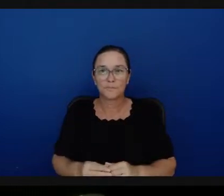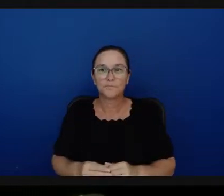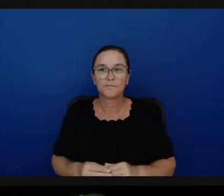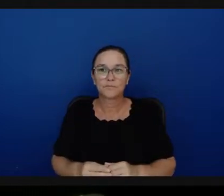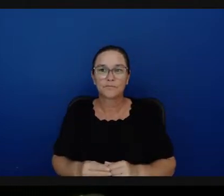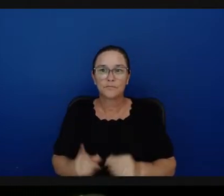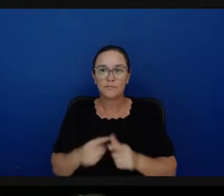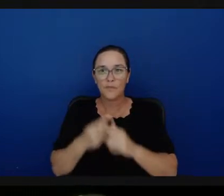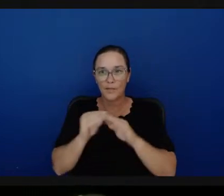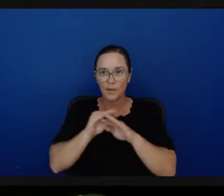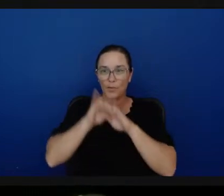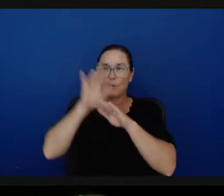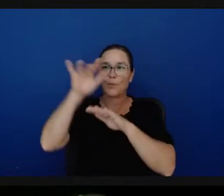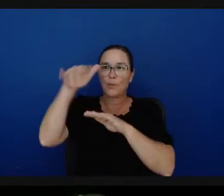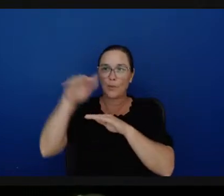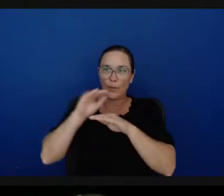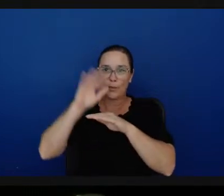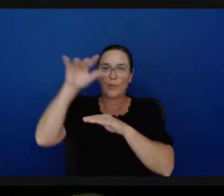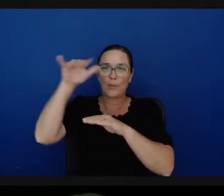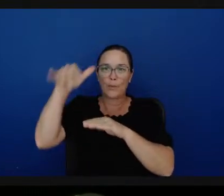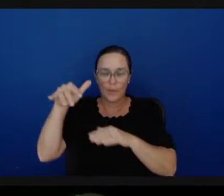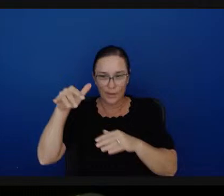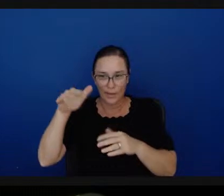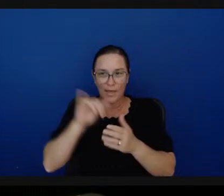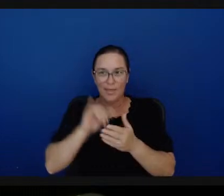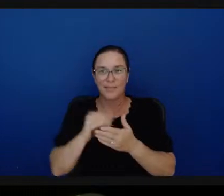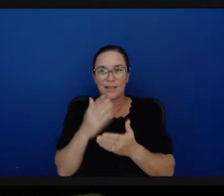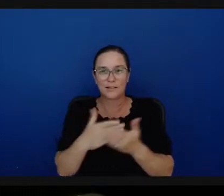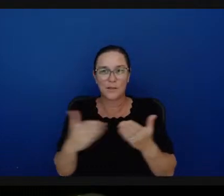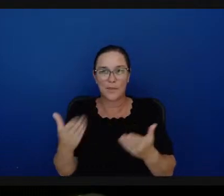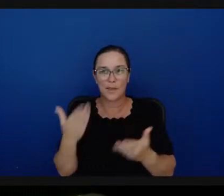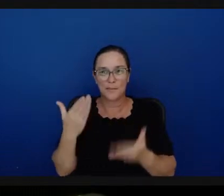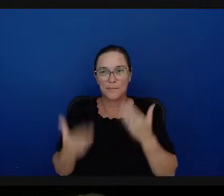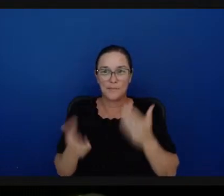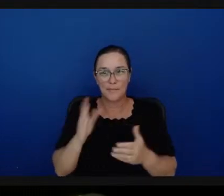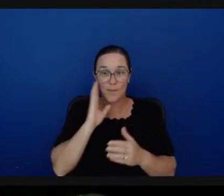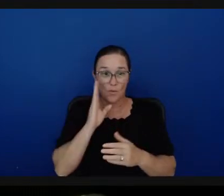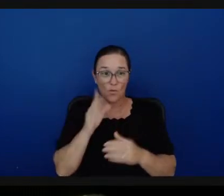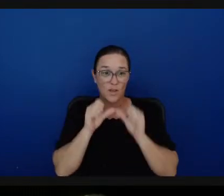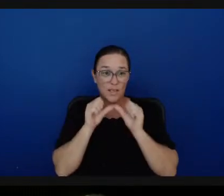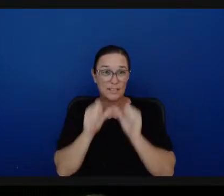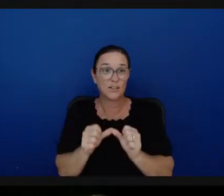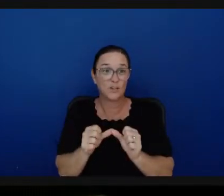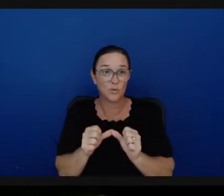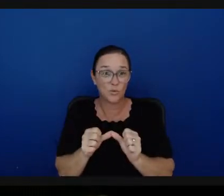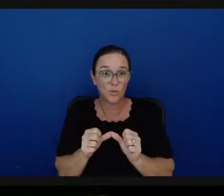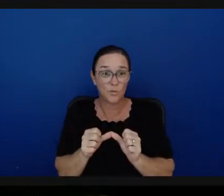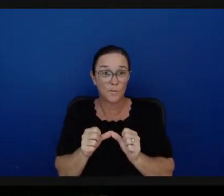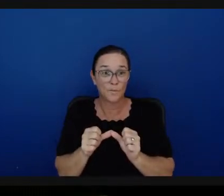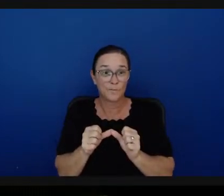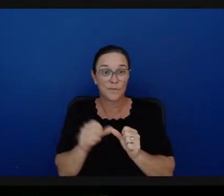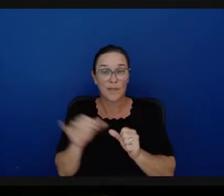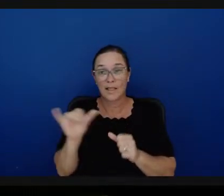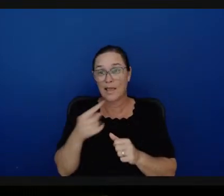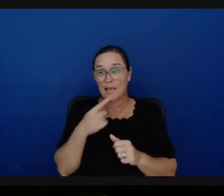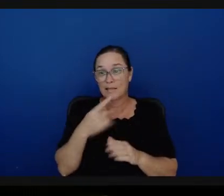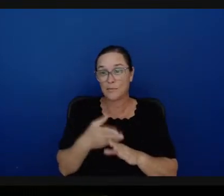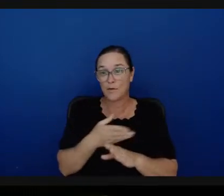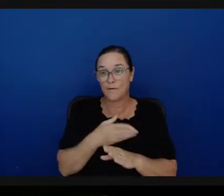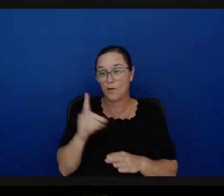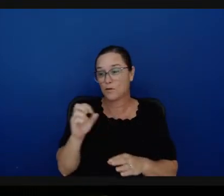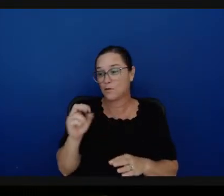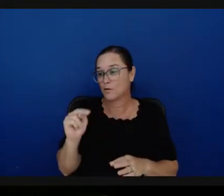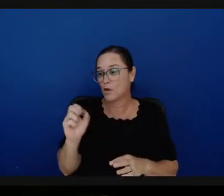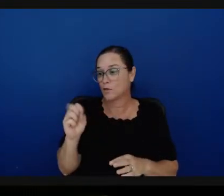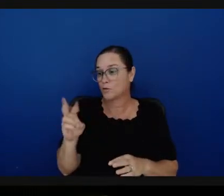up and over up into upper areas. And that's something that might continue, right? And like I said earlier, Don Swanson has